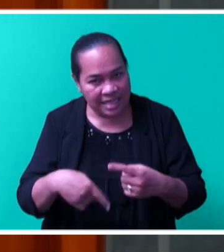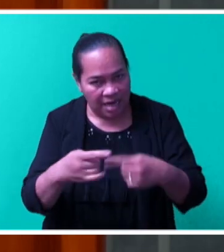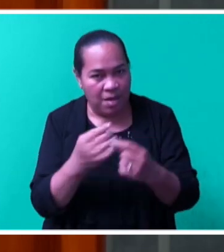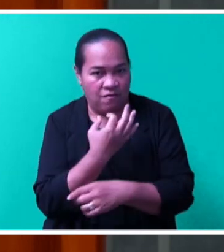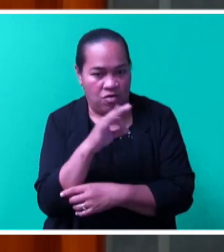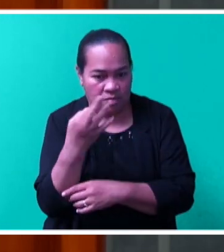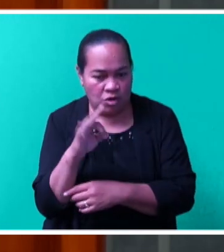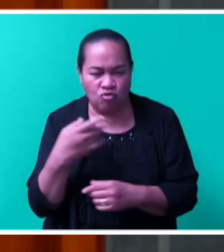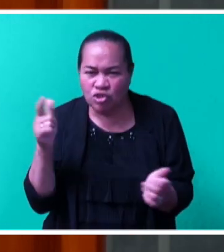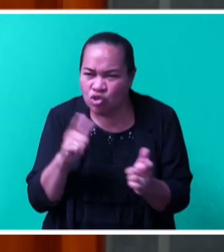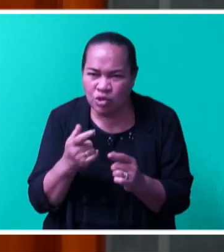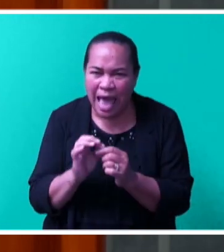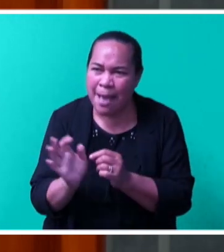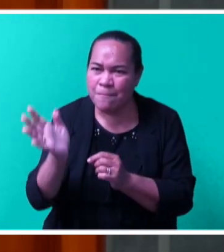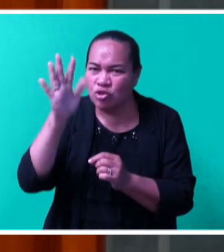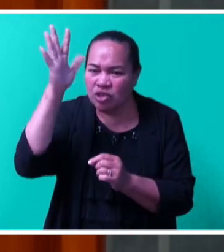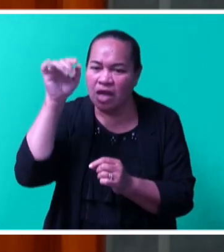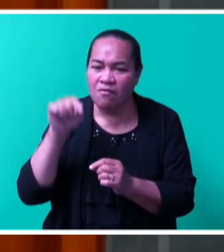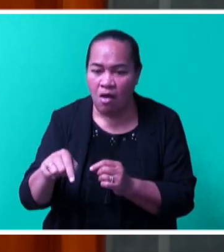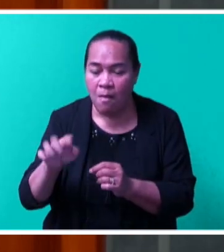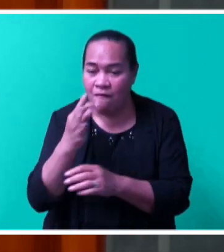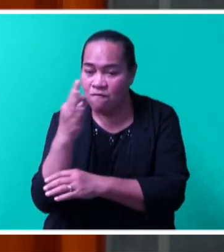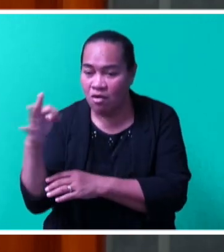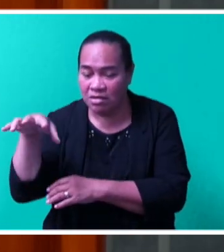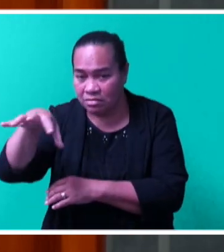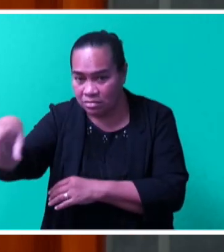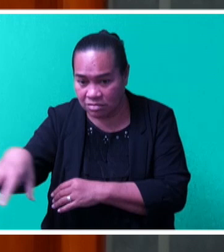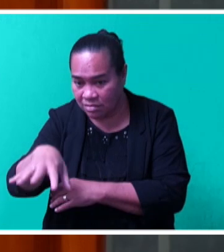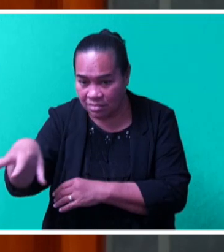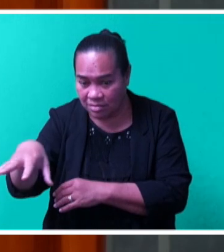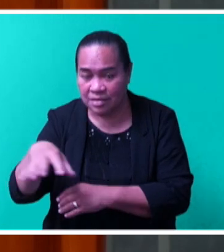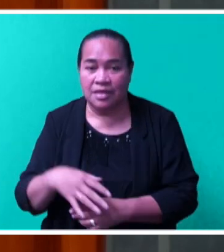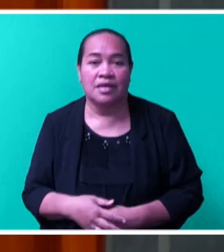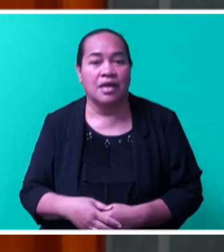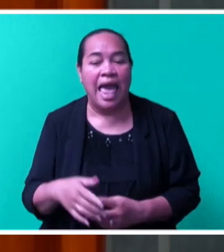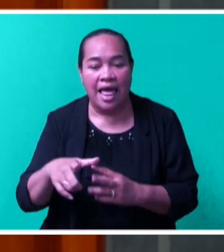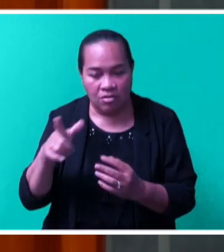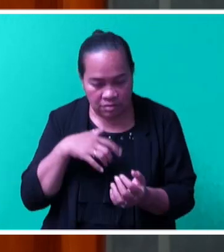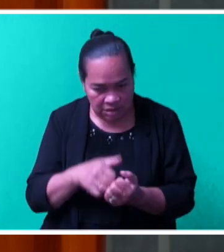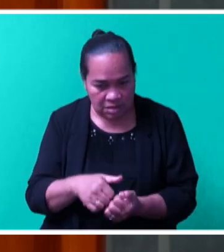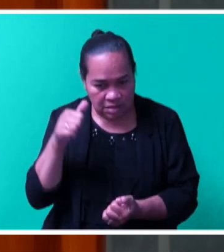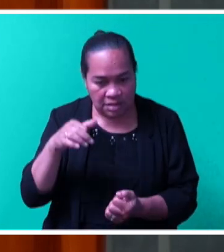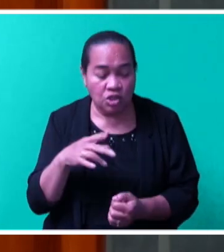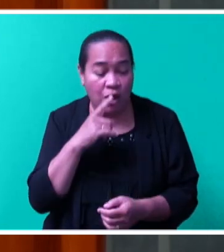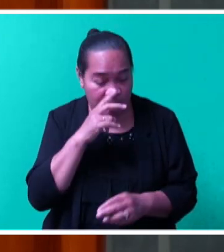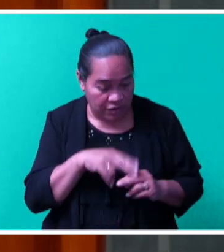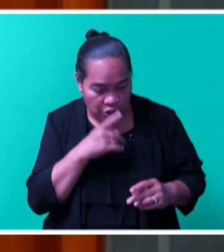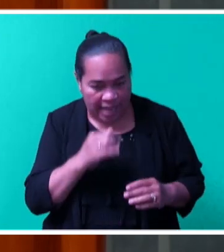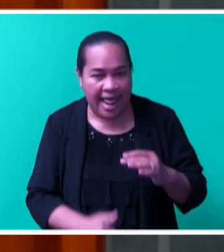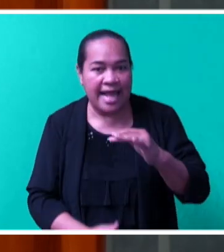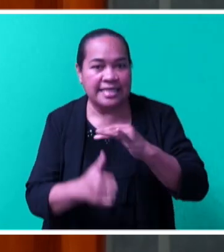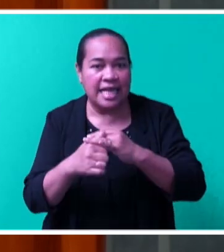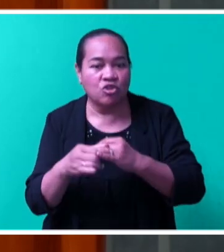reduce emissions from deforestation and forest degradation, and position Fiji to access international